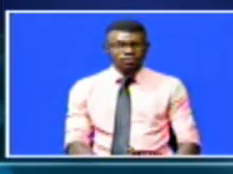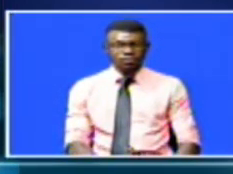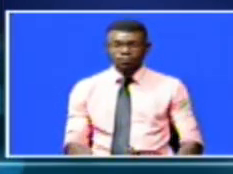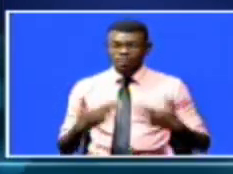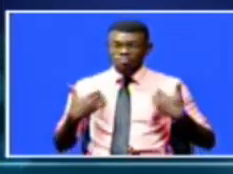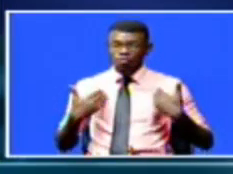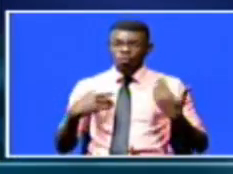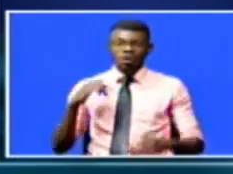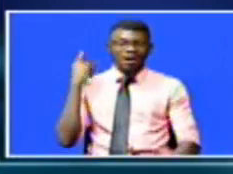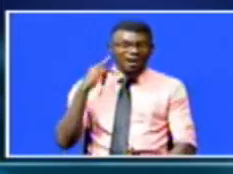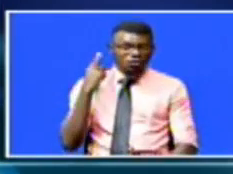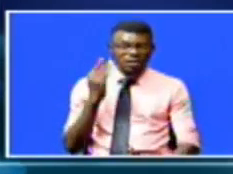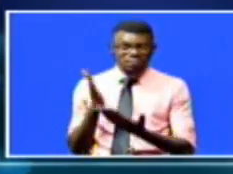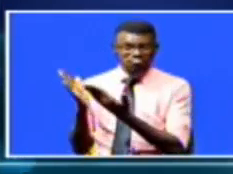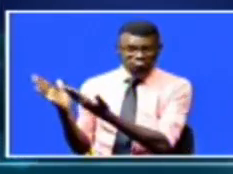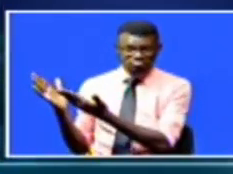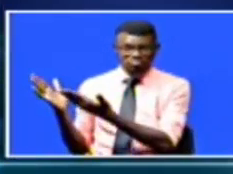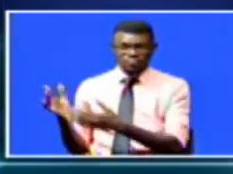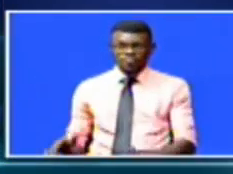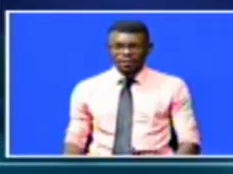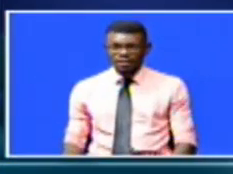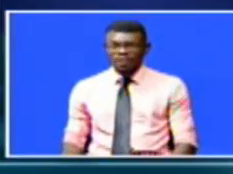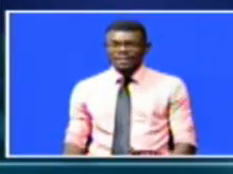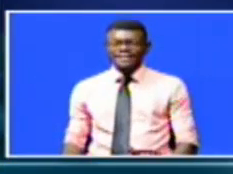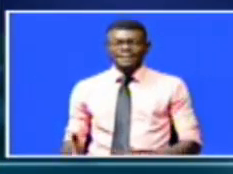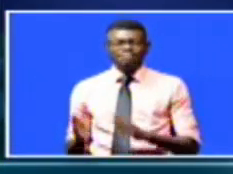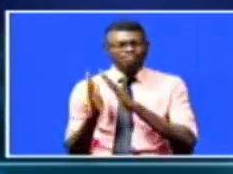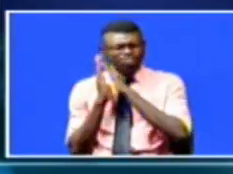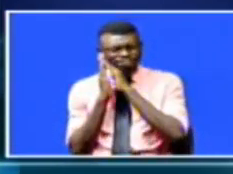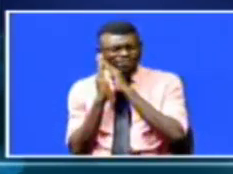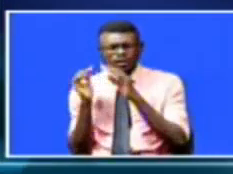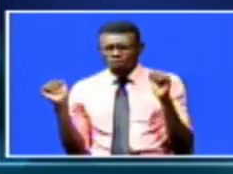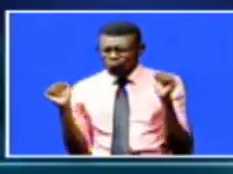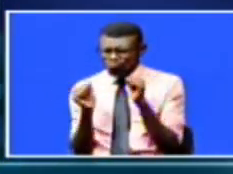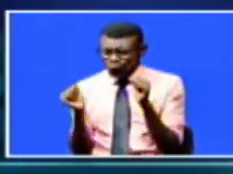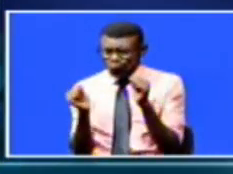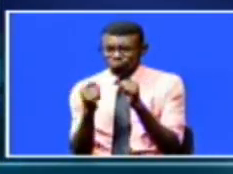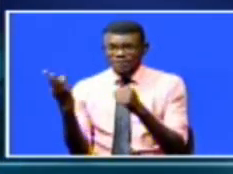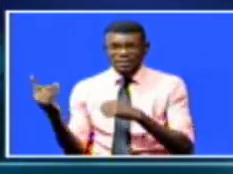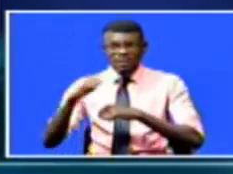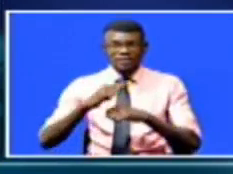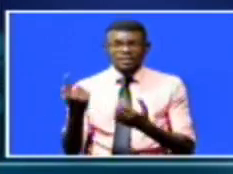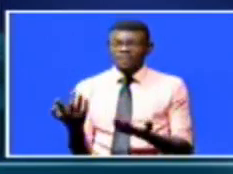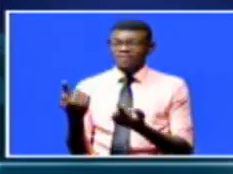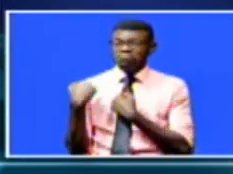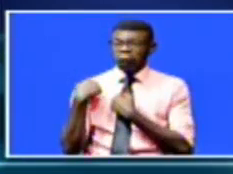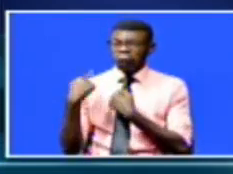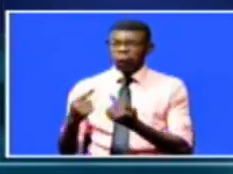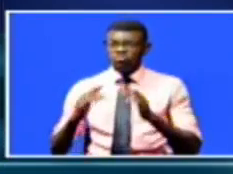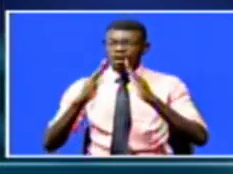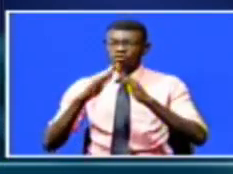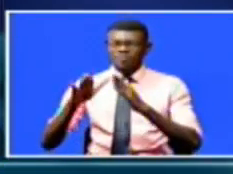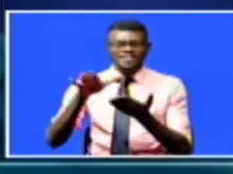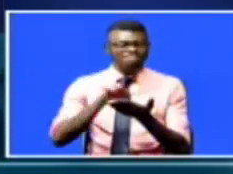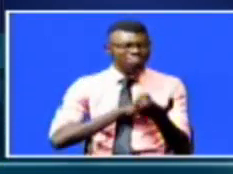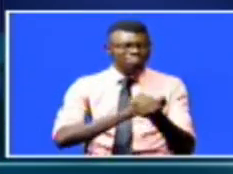Residents of Kariobangi's sewage estate are still spending nights in the cold 3 days after what they knew was shelter was reduced to rubble.